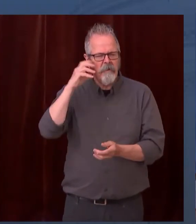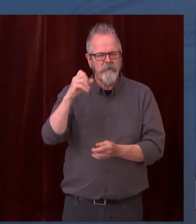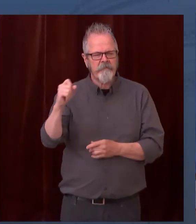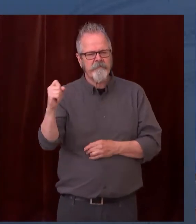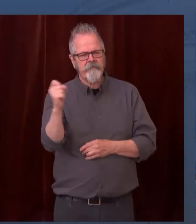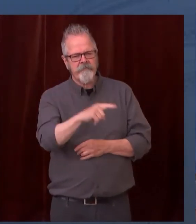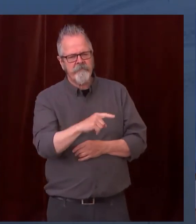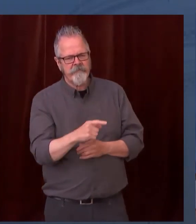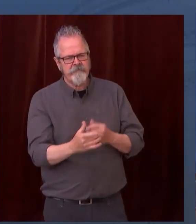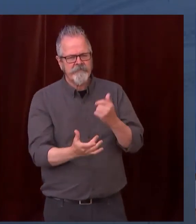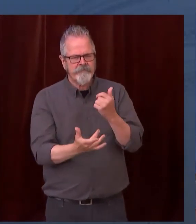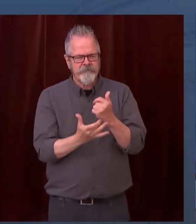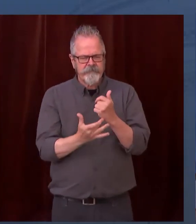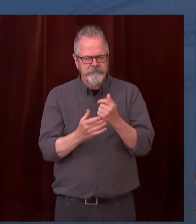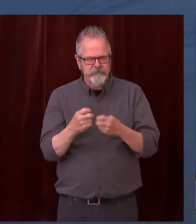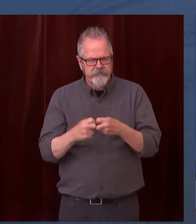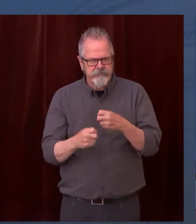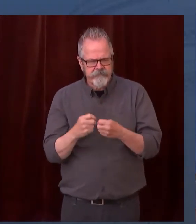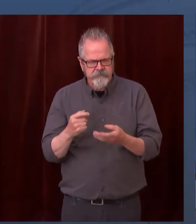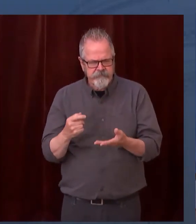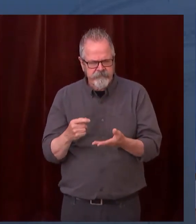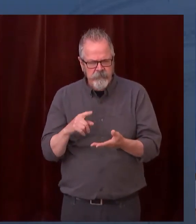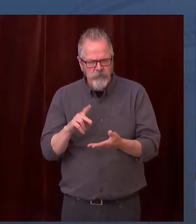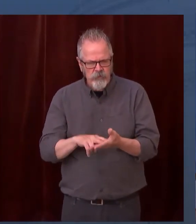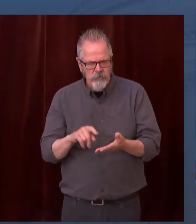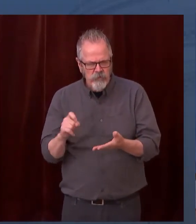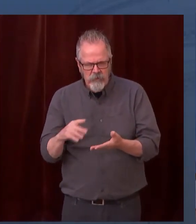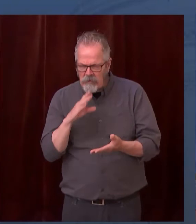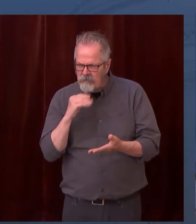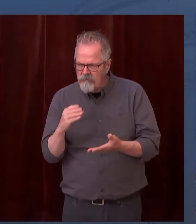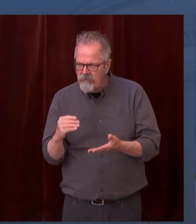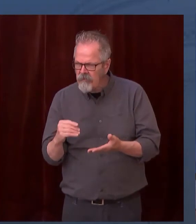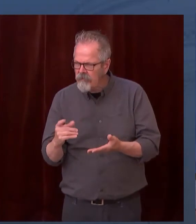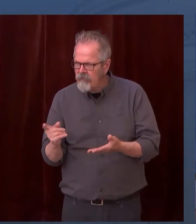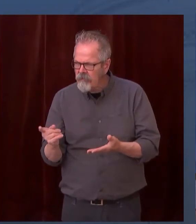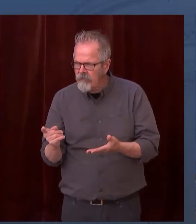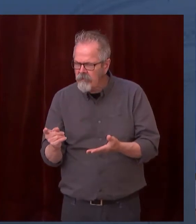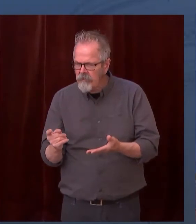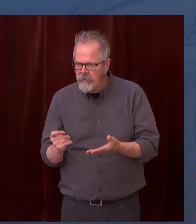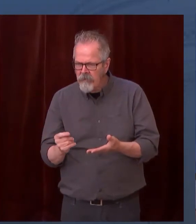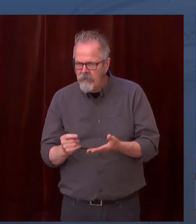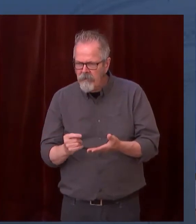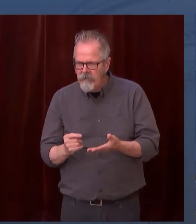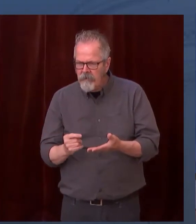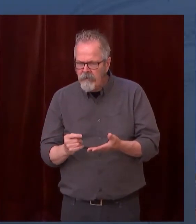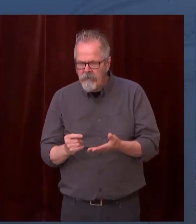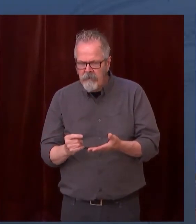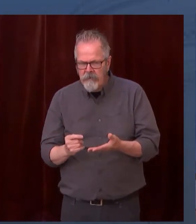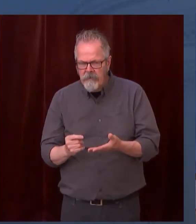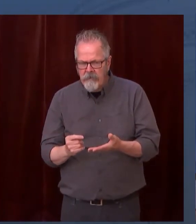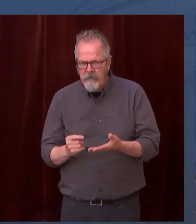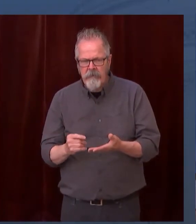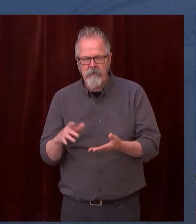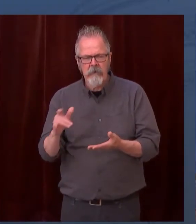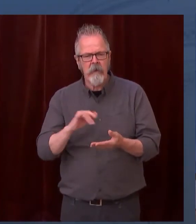Governor and Secretary Wiesman, are there specific reasons identified for the increase in cases across the state or in parts